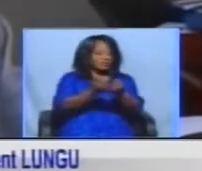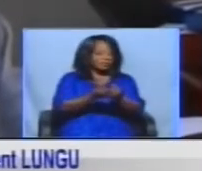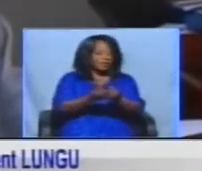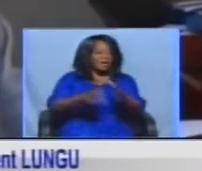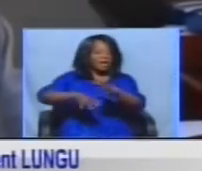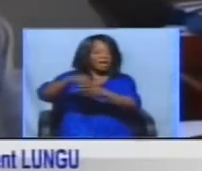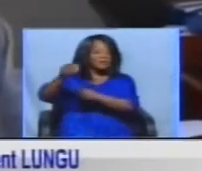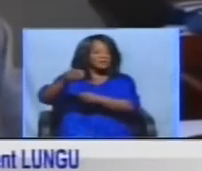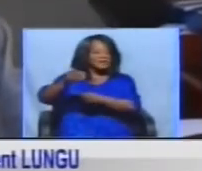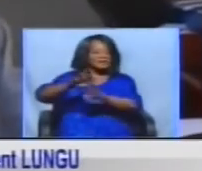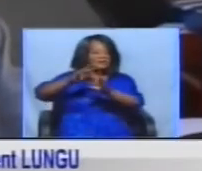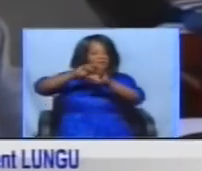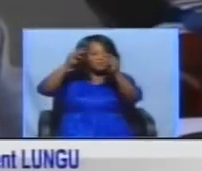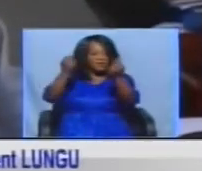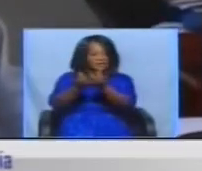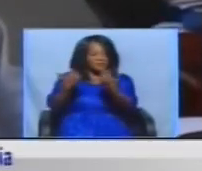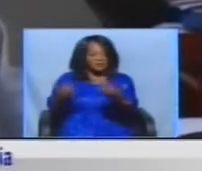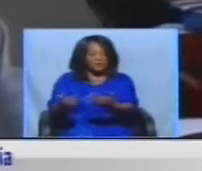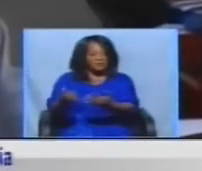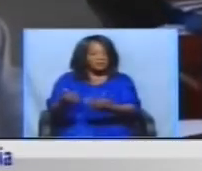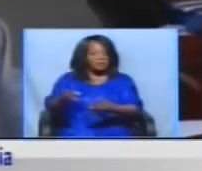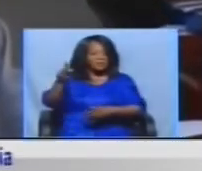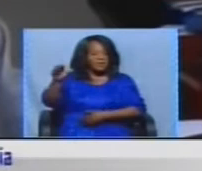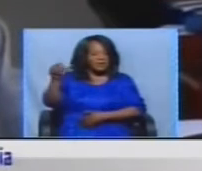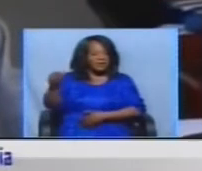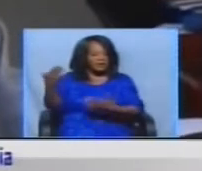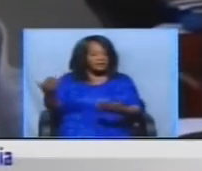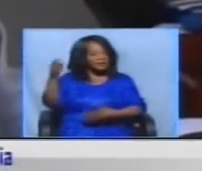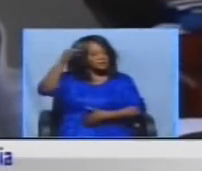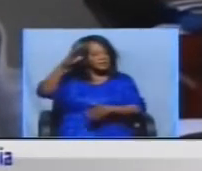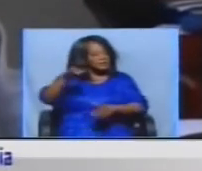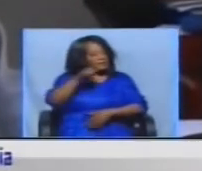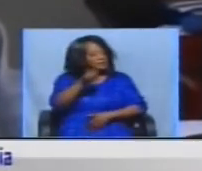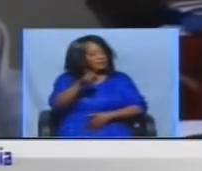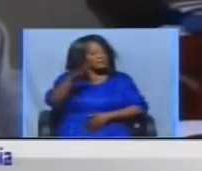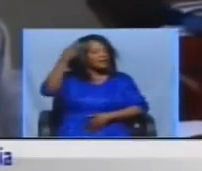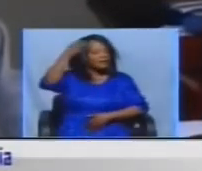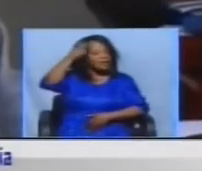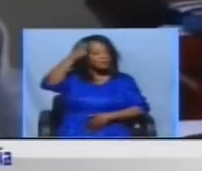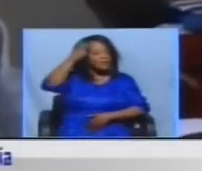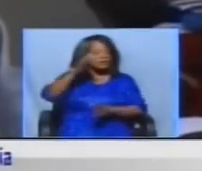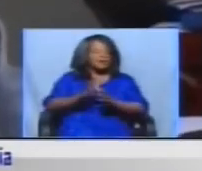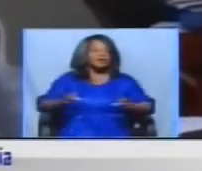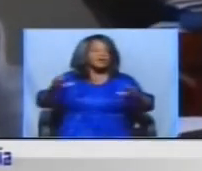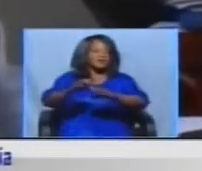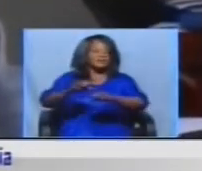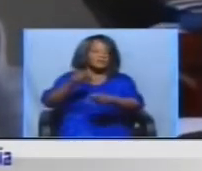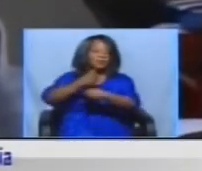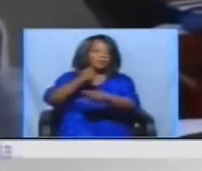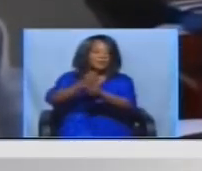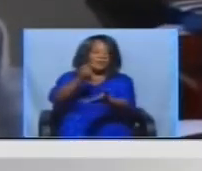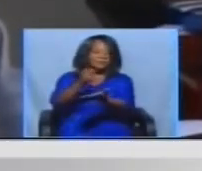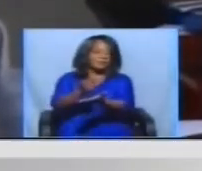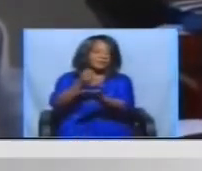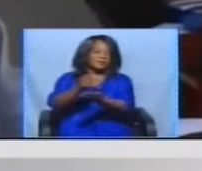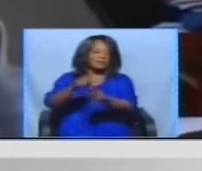province which are not approved by the provincial permanent secretary. The minister noted that government and council workers are quick to make budgets which cater